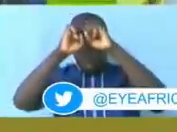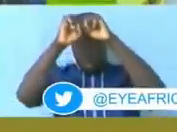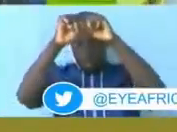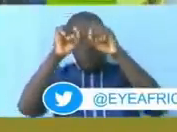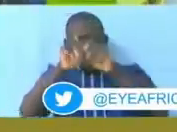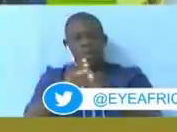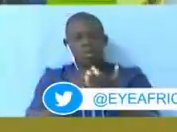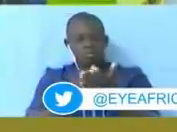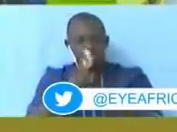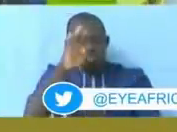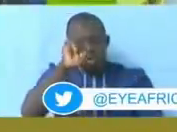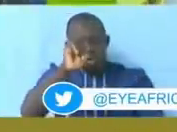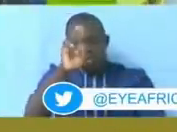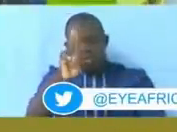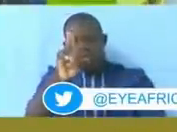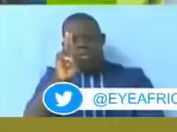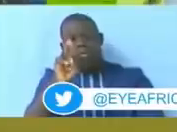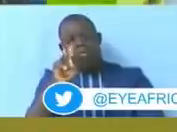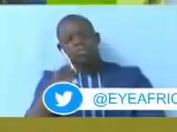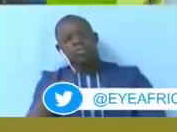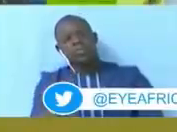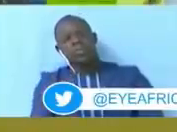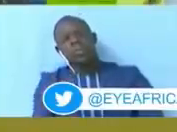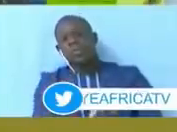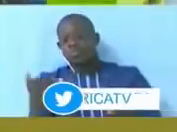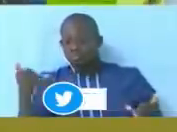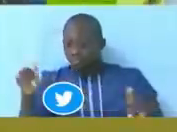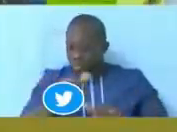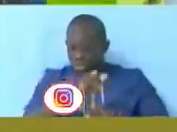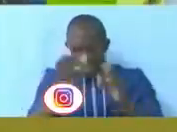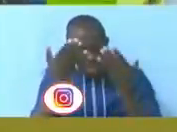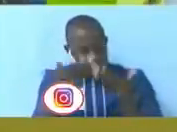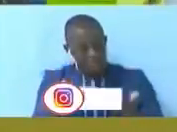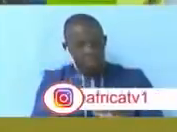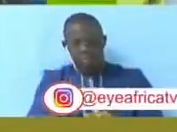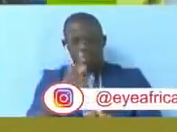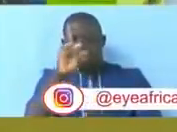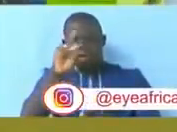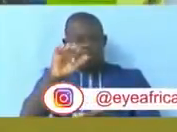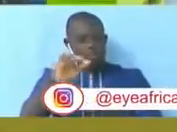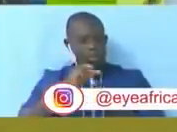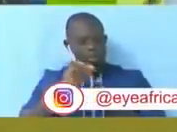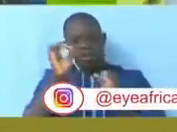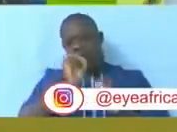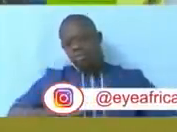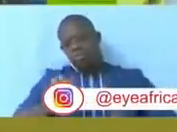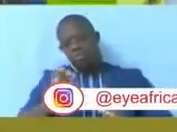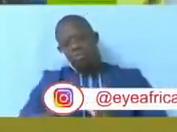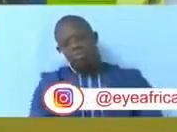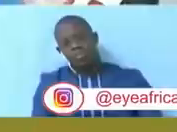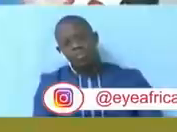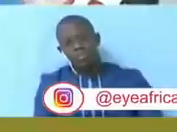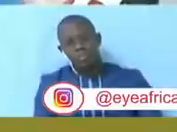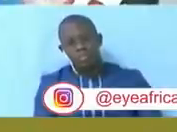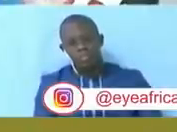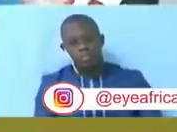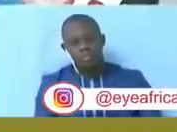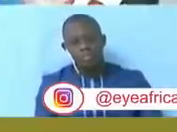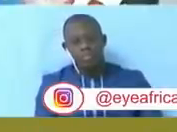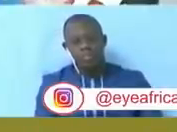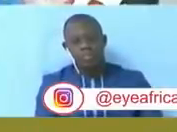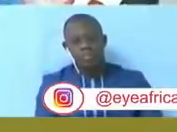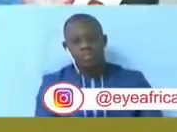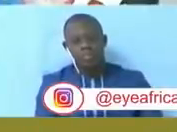Through the European Union. Up to now, the diamonds have not been. Do you have any idea,